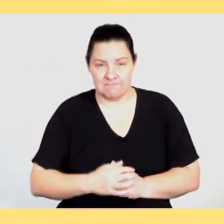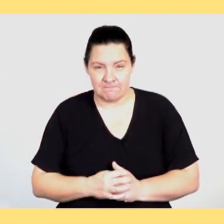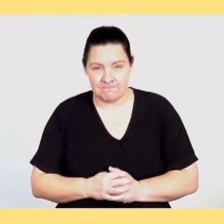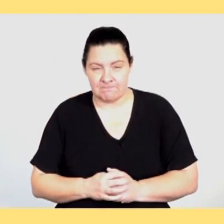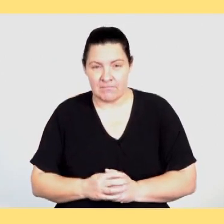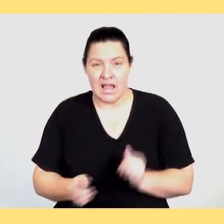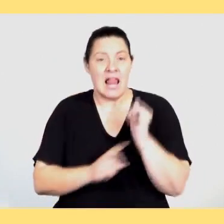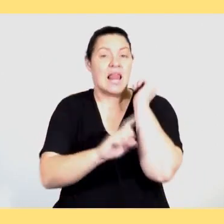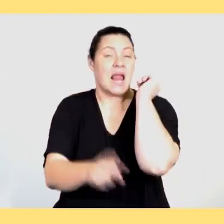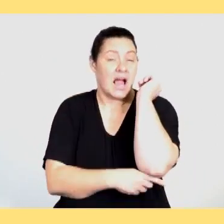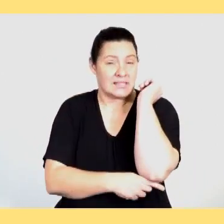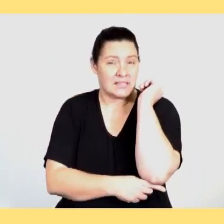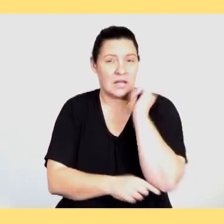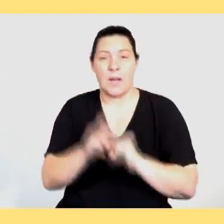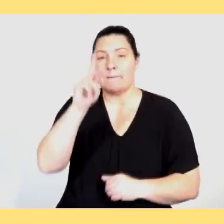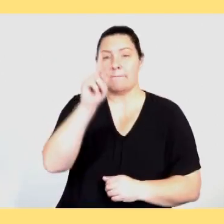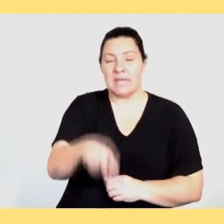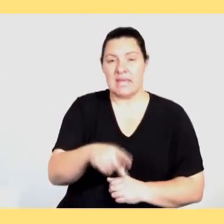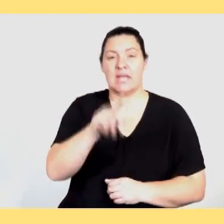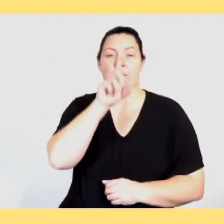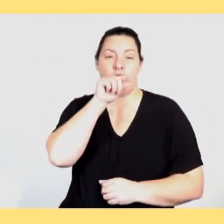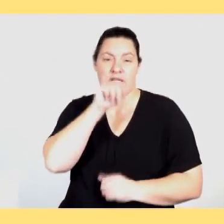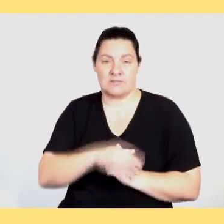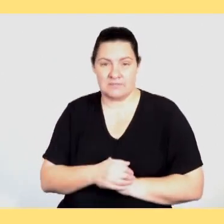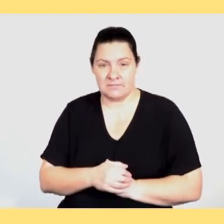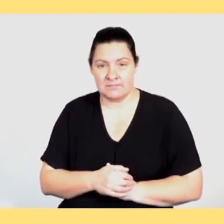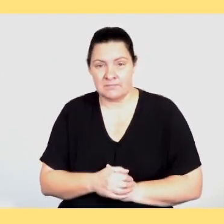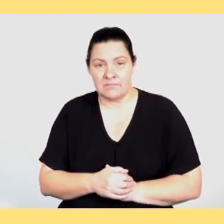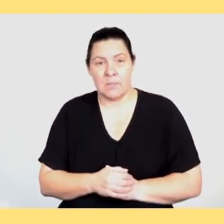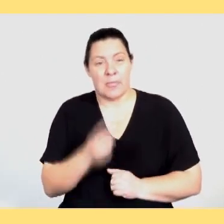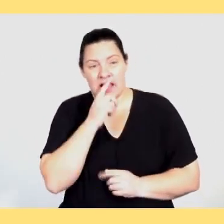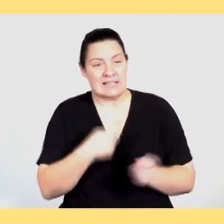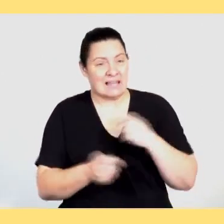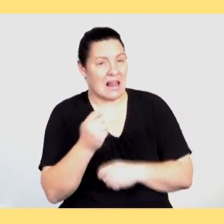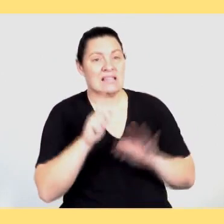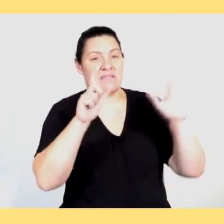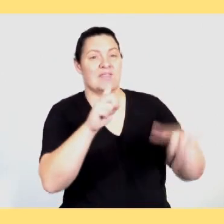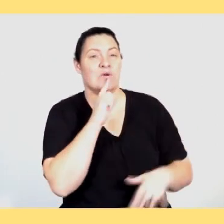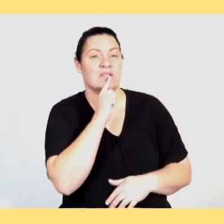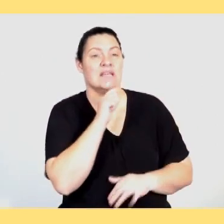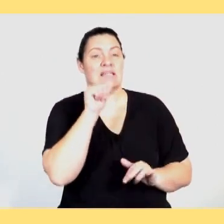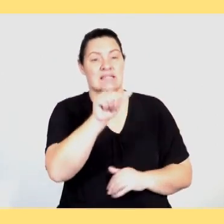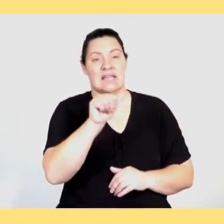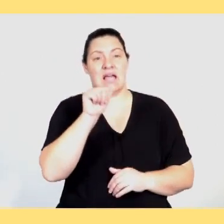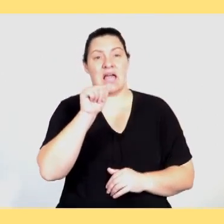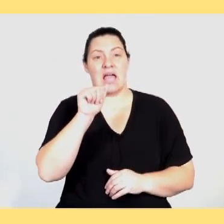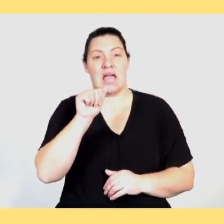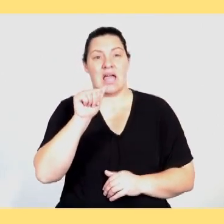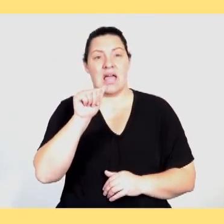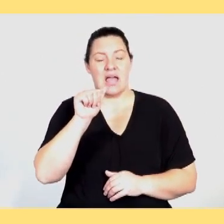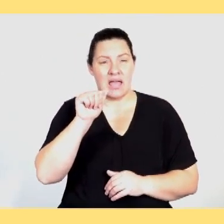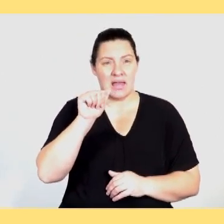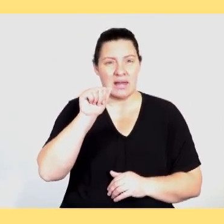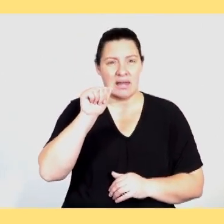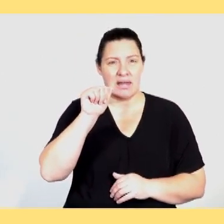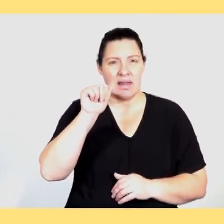35,140. And the last one is P Bird. And we sold goods of 7,680. There is